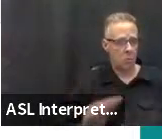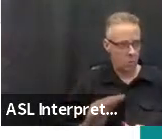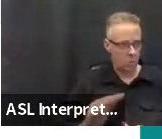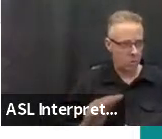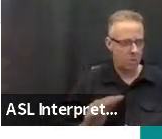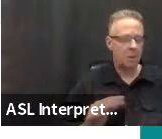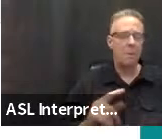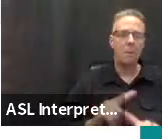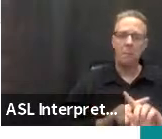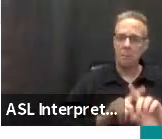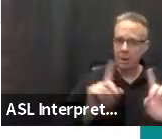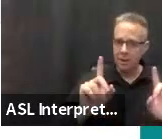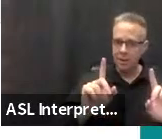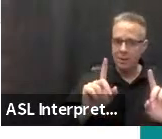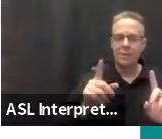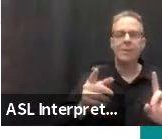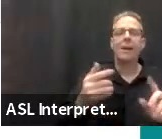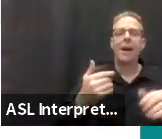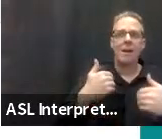there are